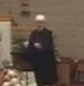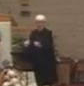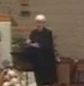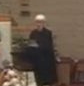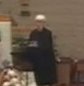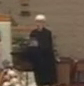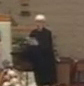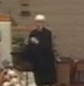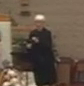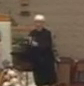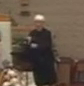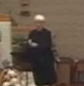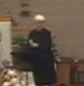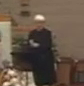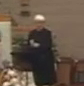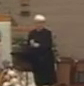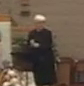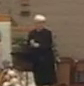year.